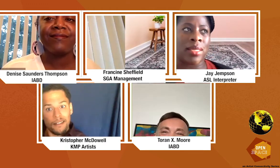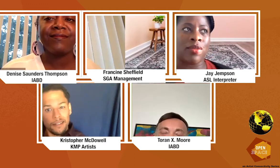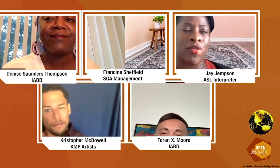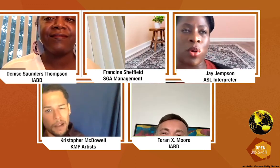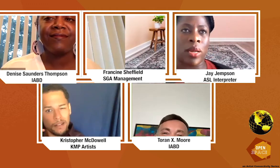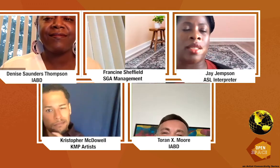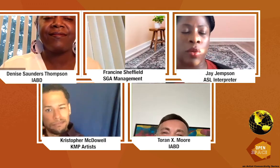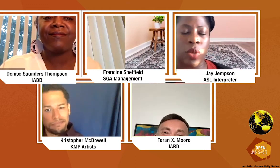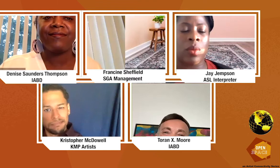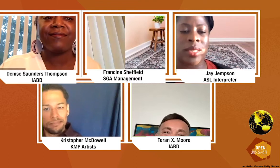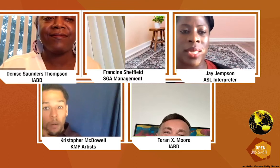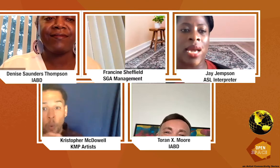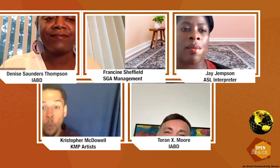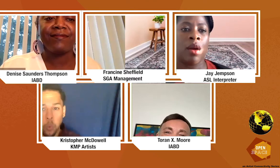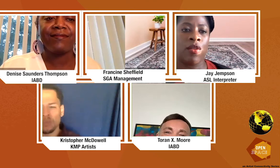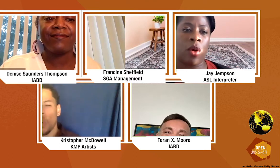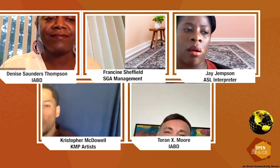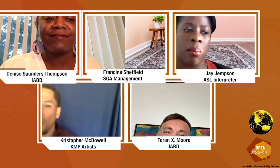But